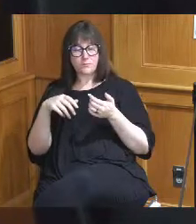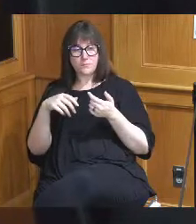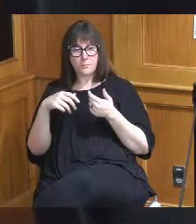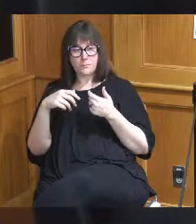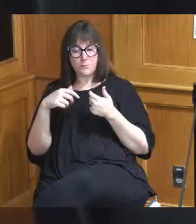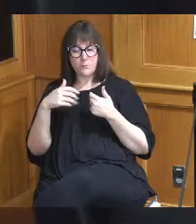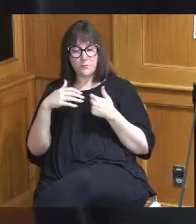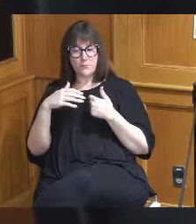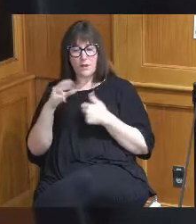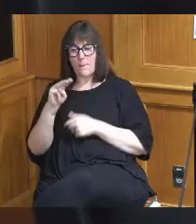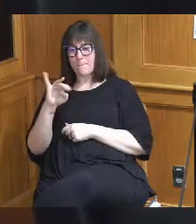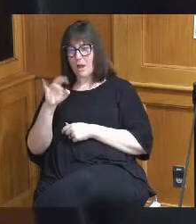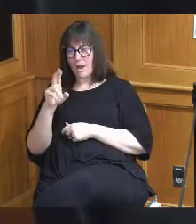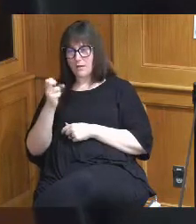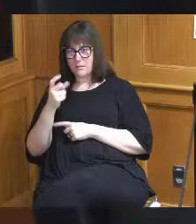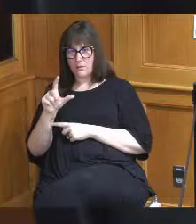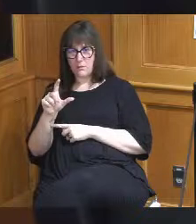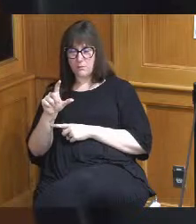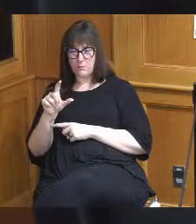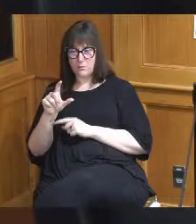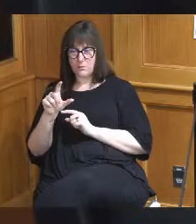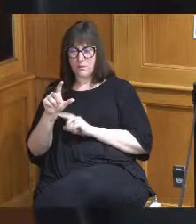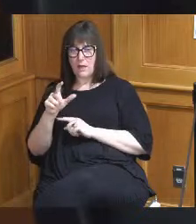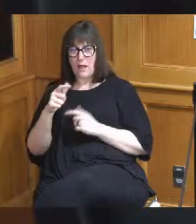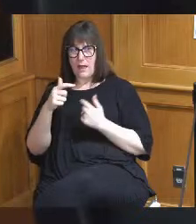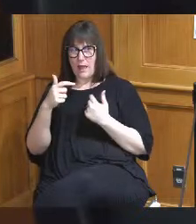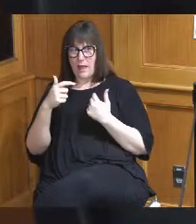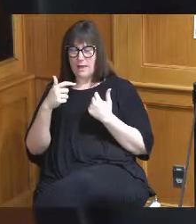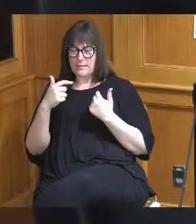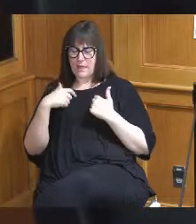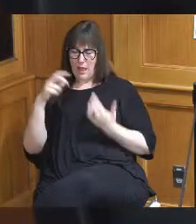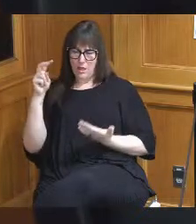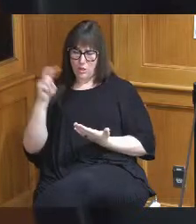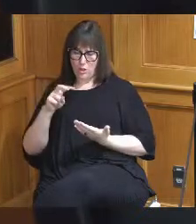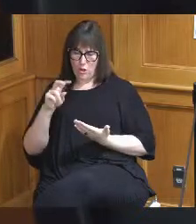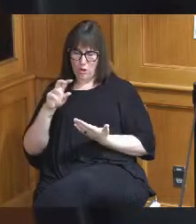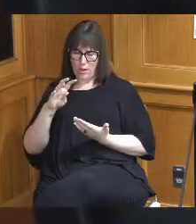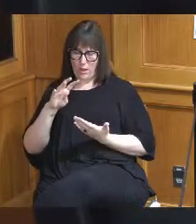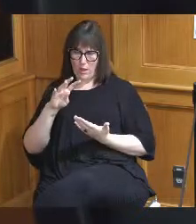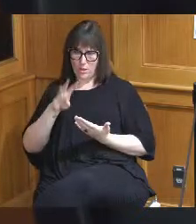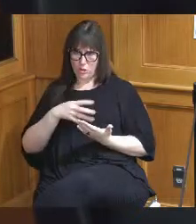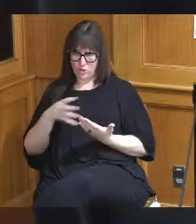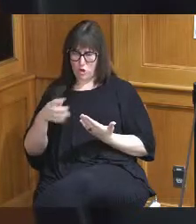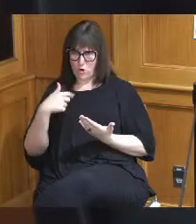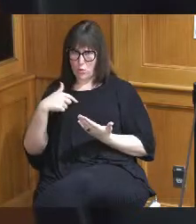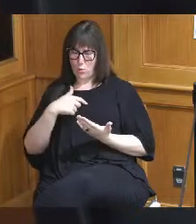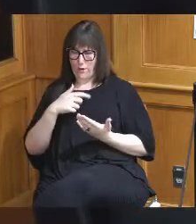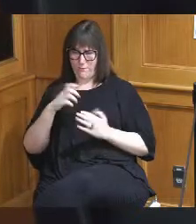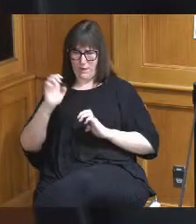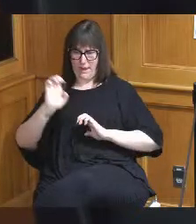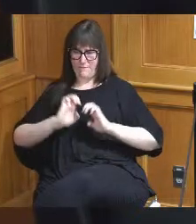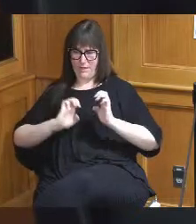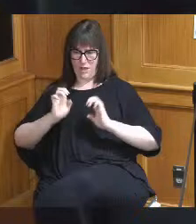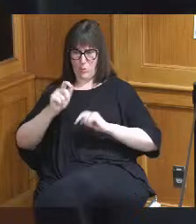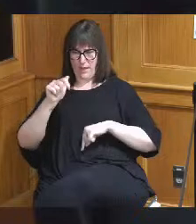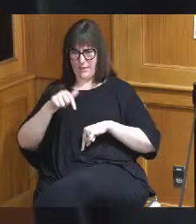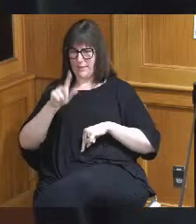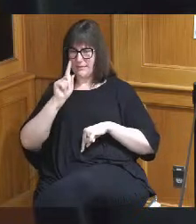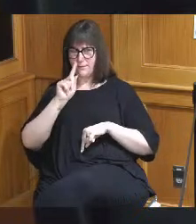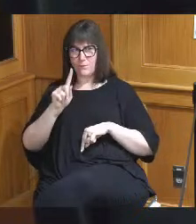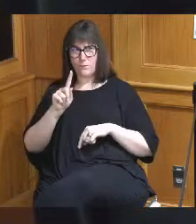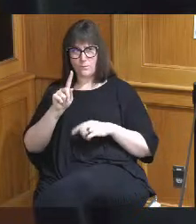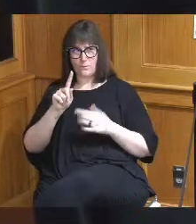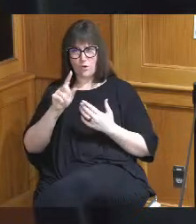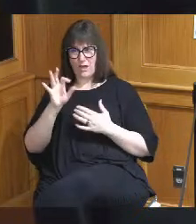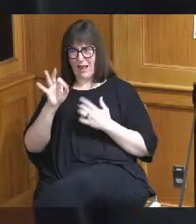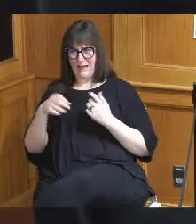So, Michael, as I look at the chart, and we've been evaluating this, from where I sit,